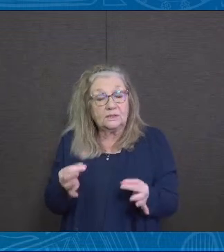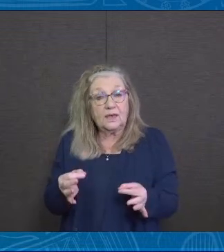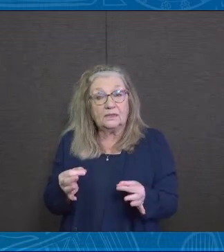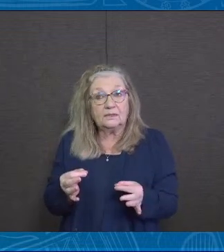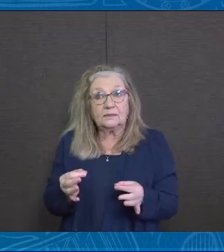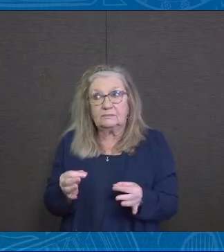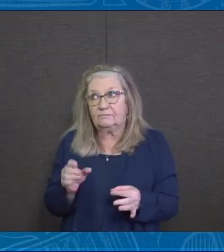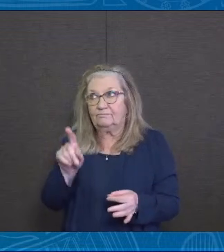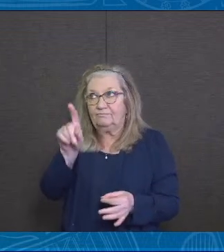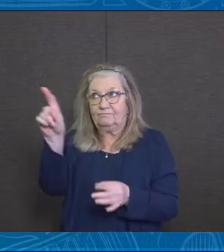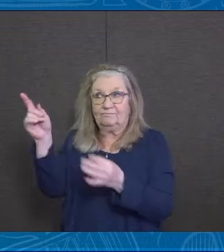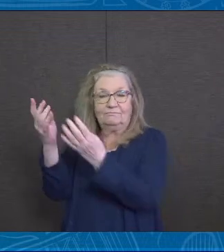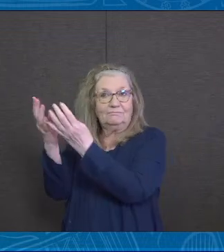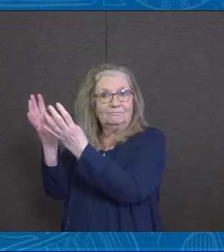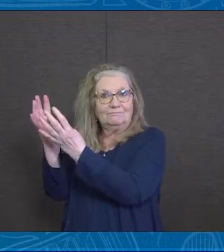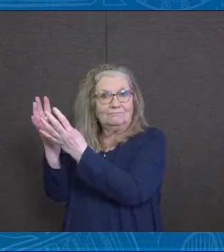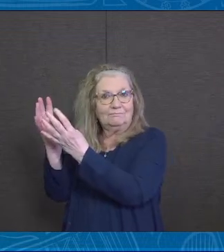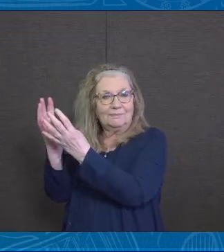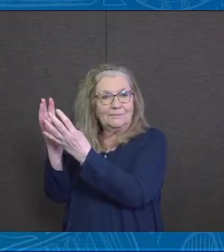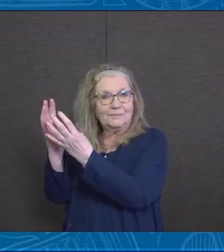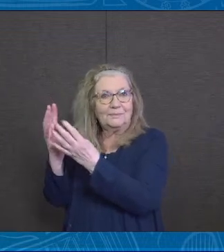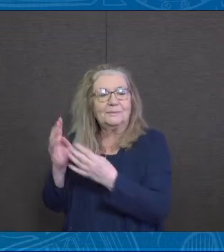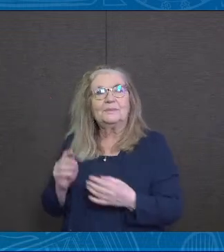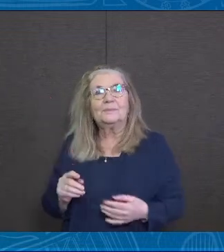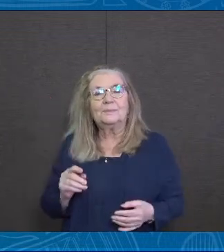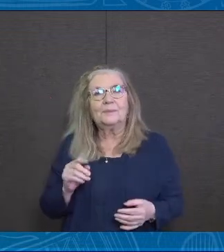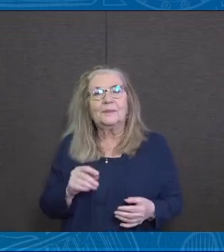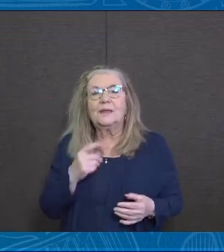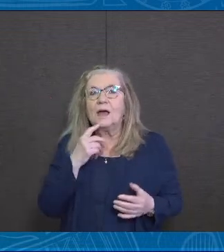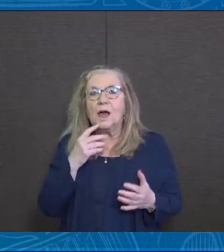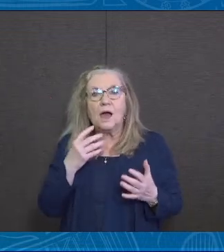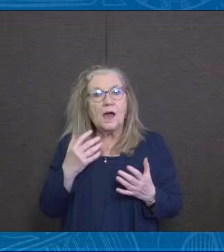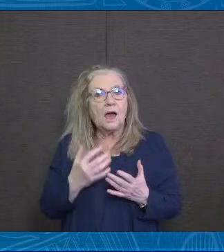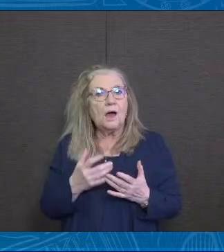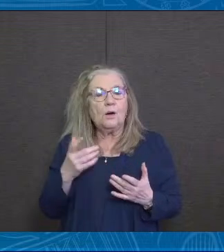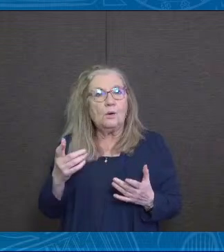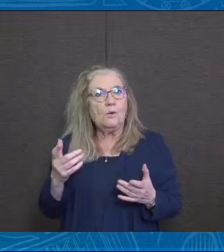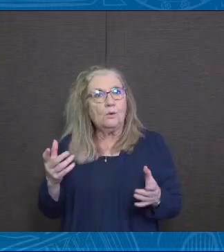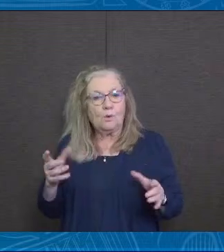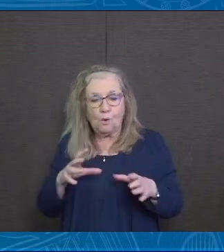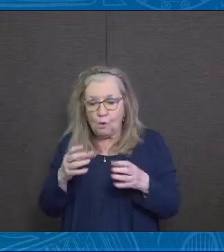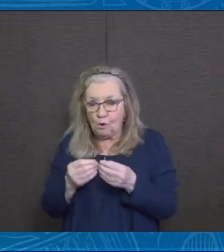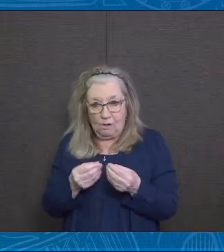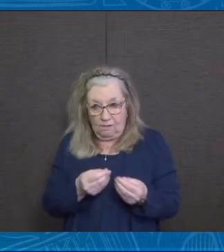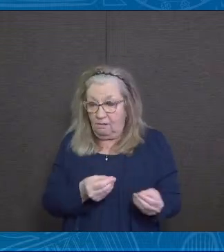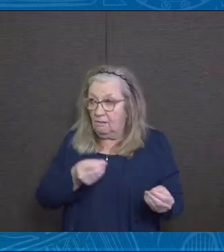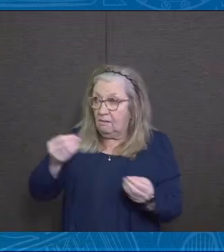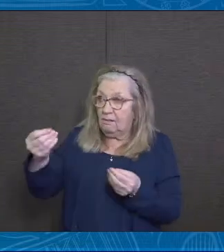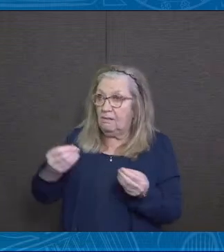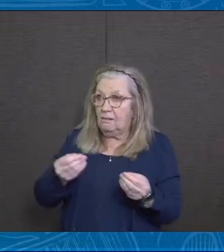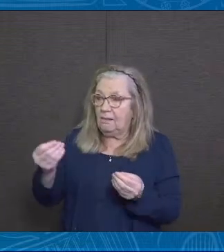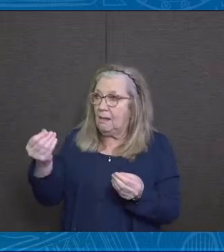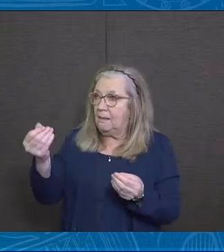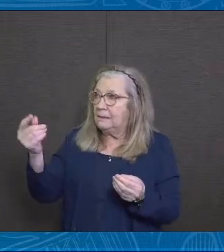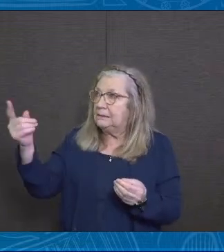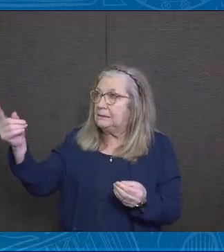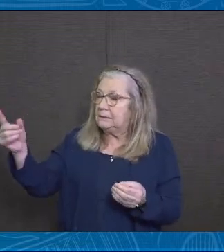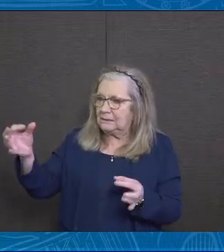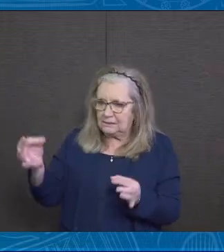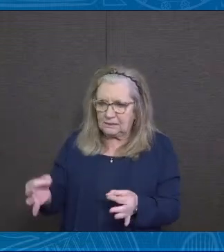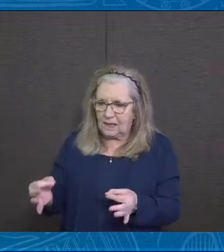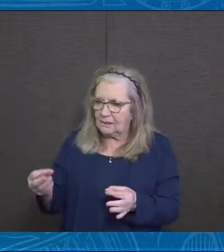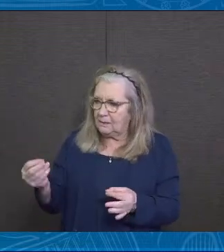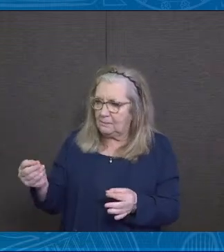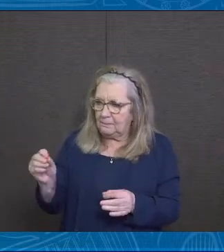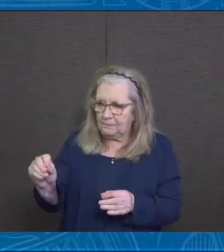it's really the ministry that can push their case the most within the small walls of cabinets, get the most allocation. But we need to move away